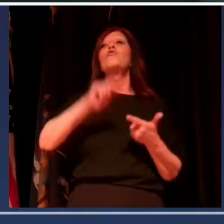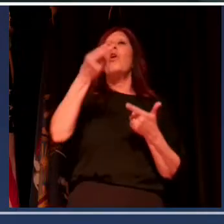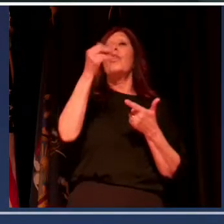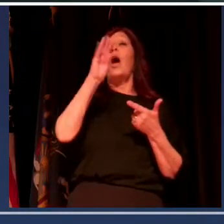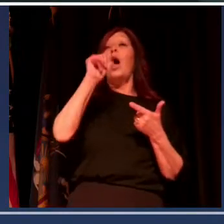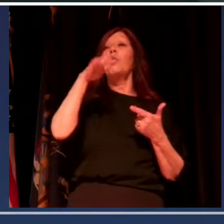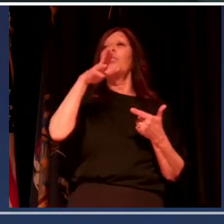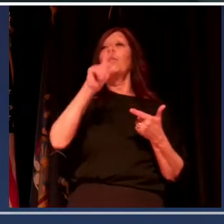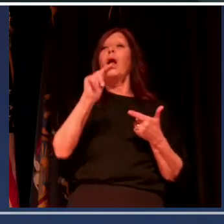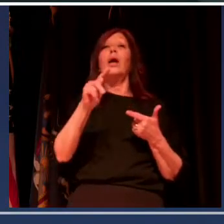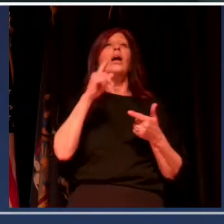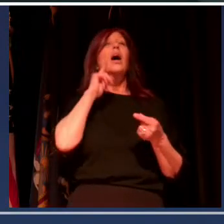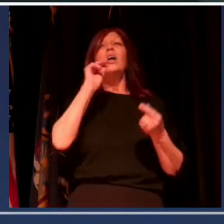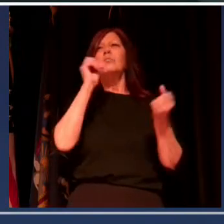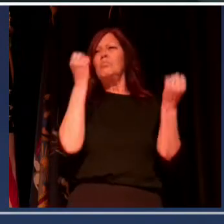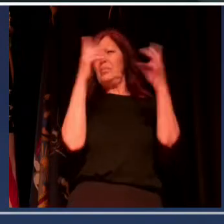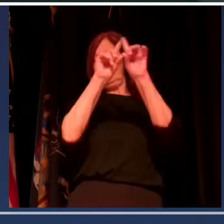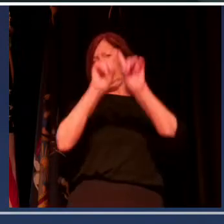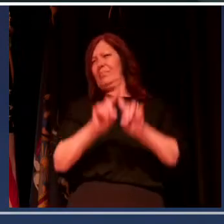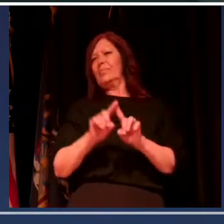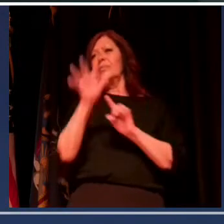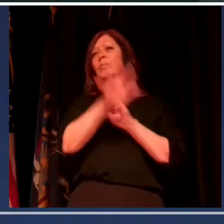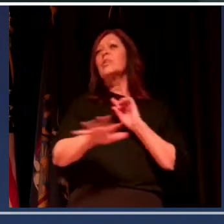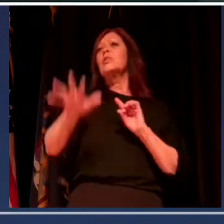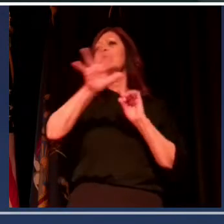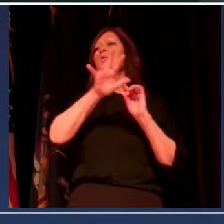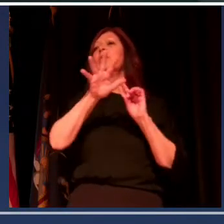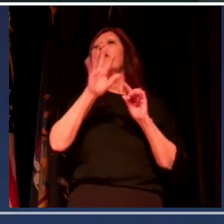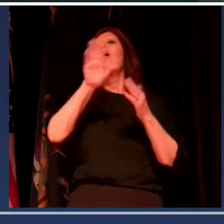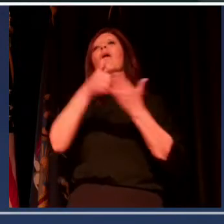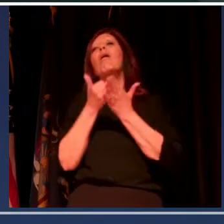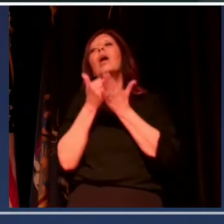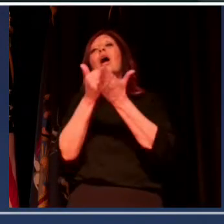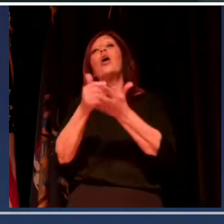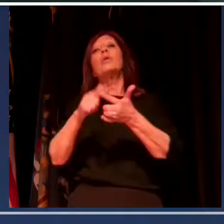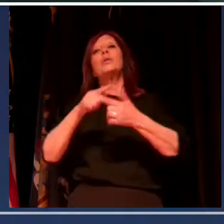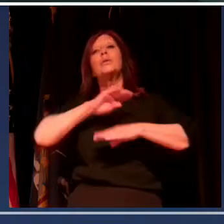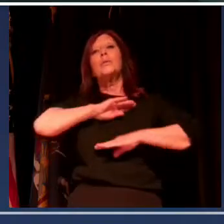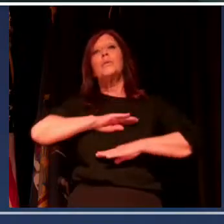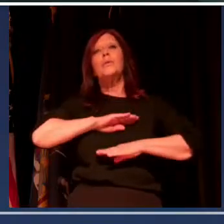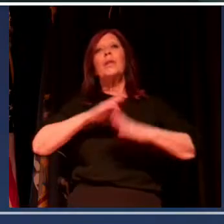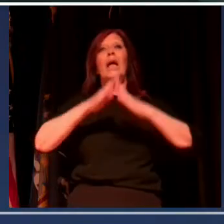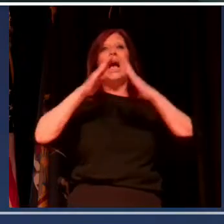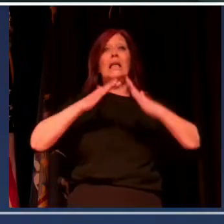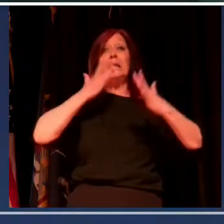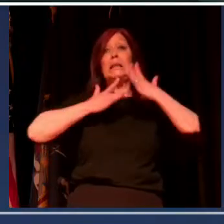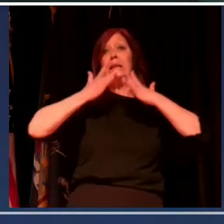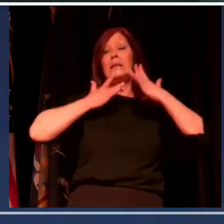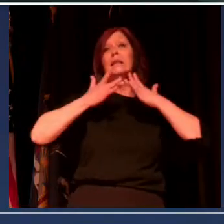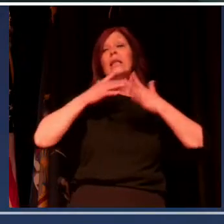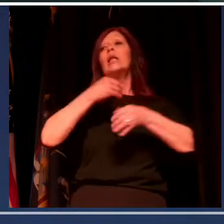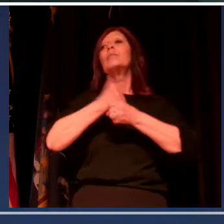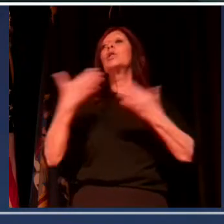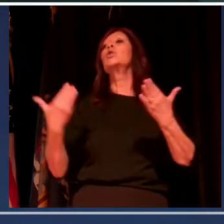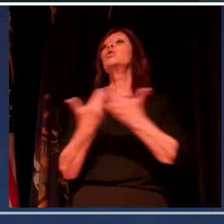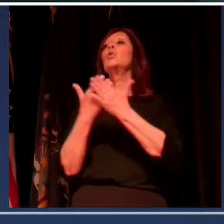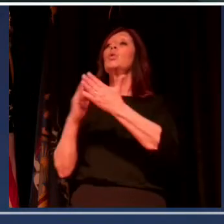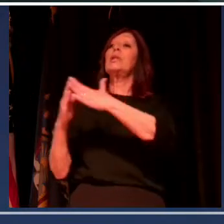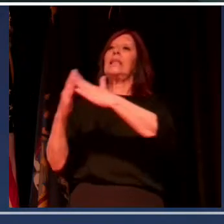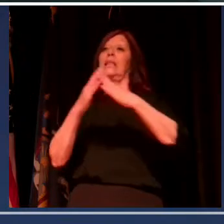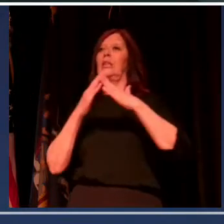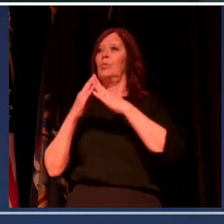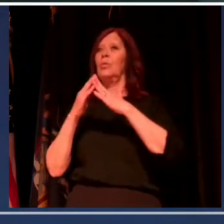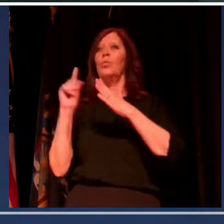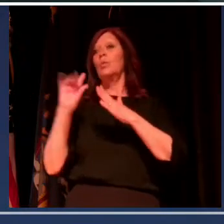other projects across the community, all helping to alleviate the housing shortage and creating new neighborhoods where there were